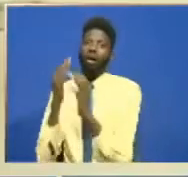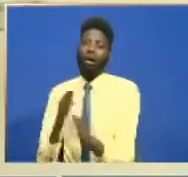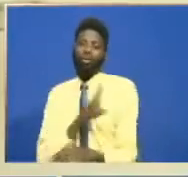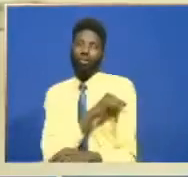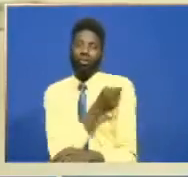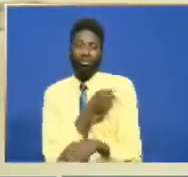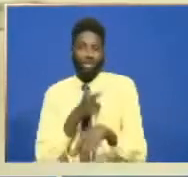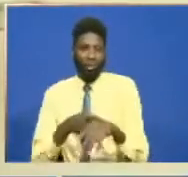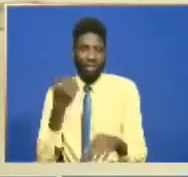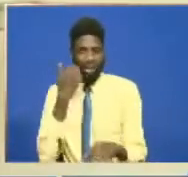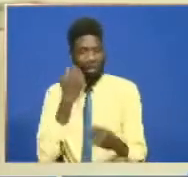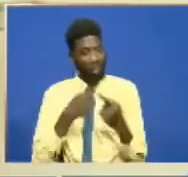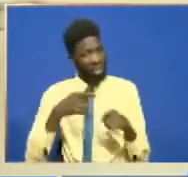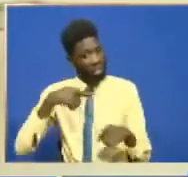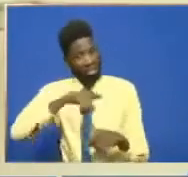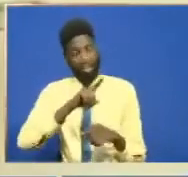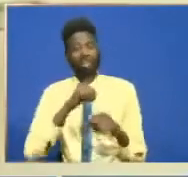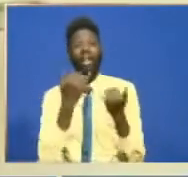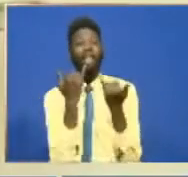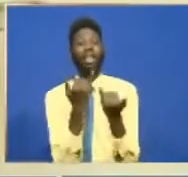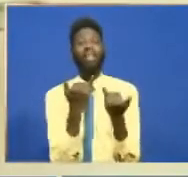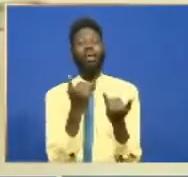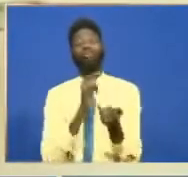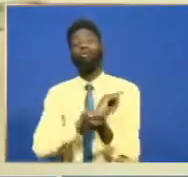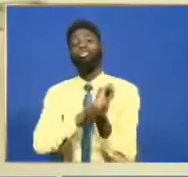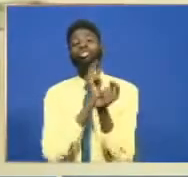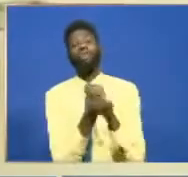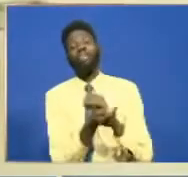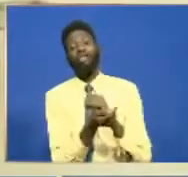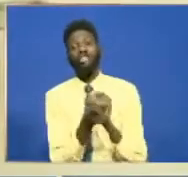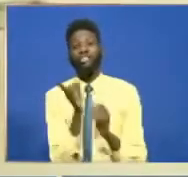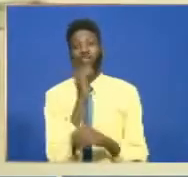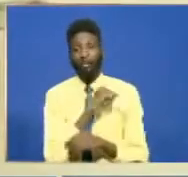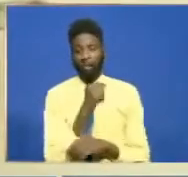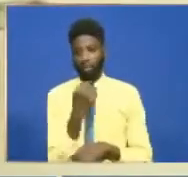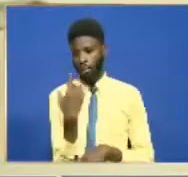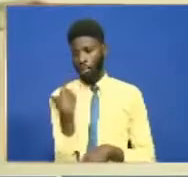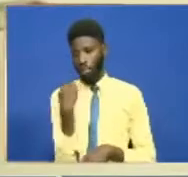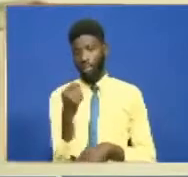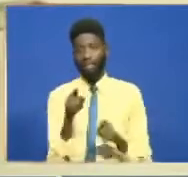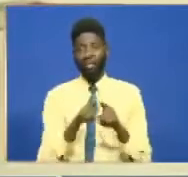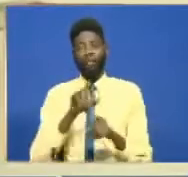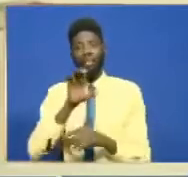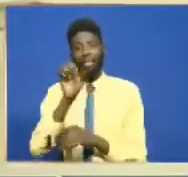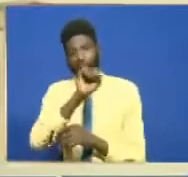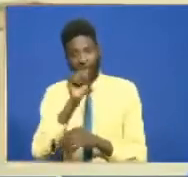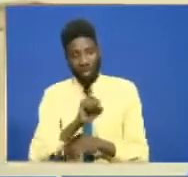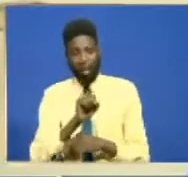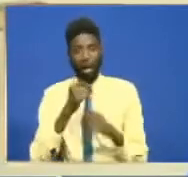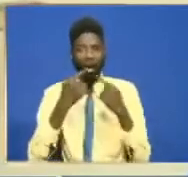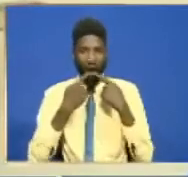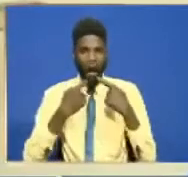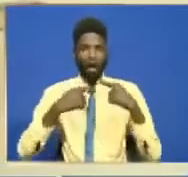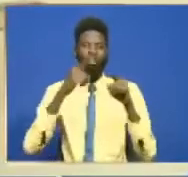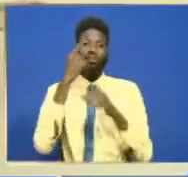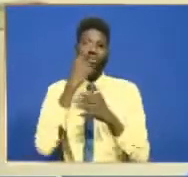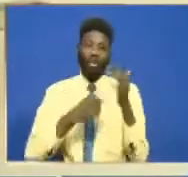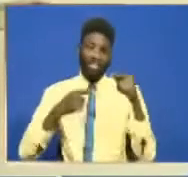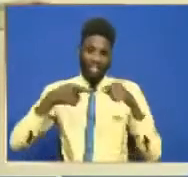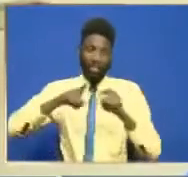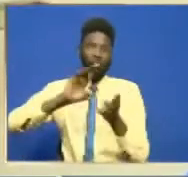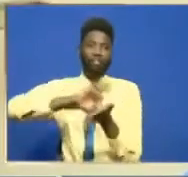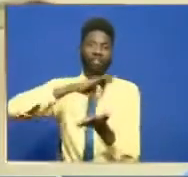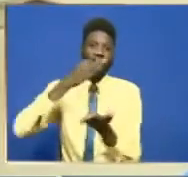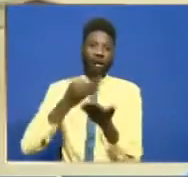gone back and they recall that statement. And you had the CS of the recent past stating that they do not have fund in